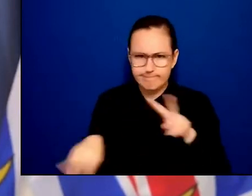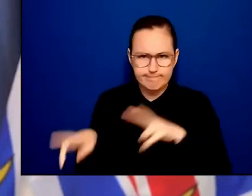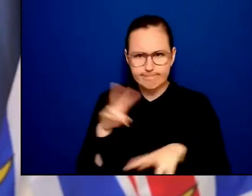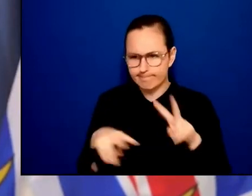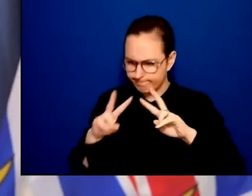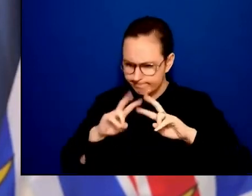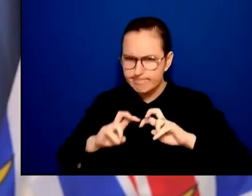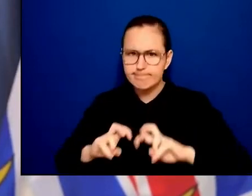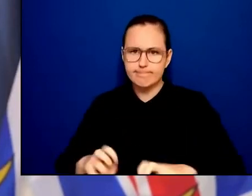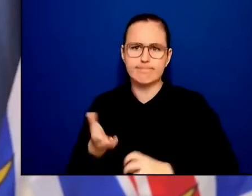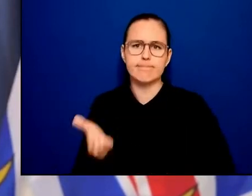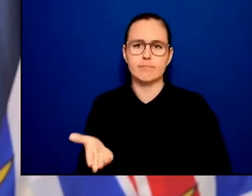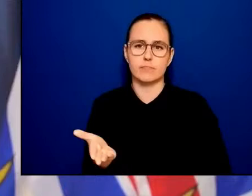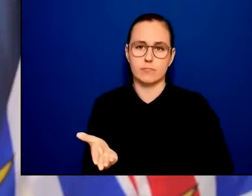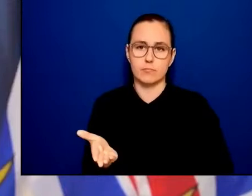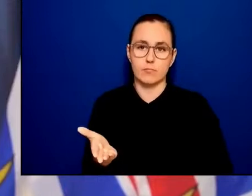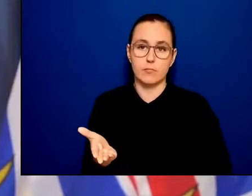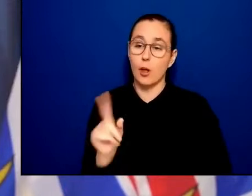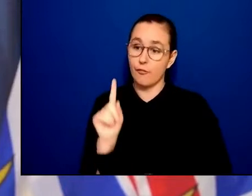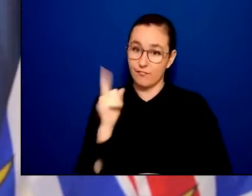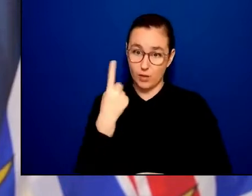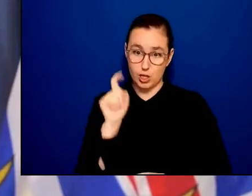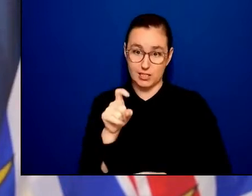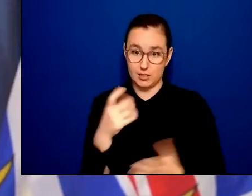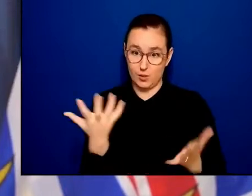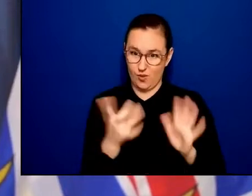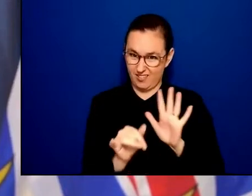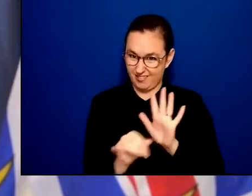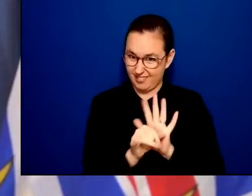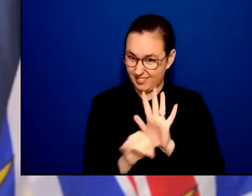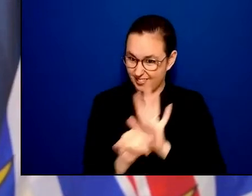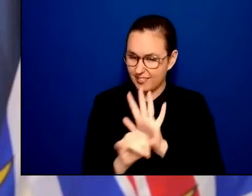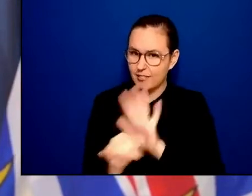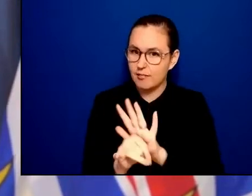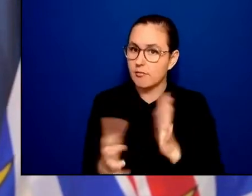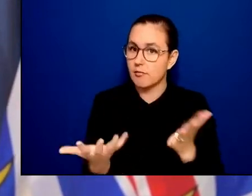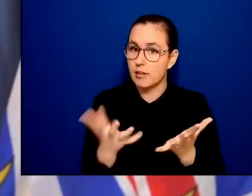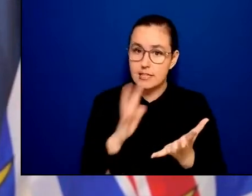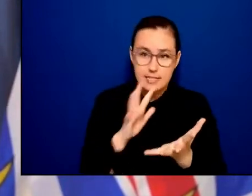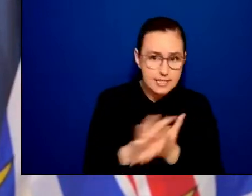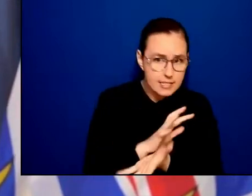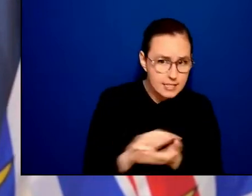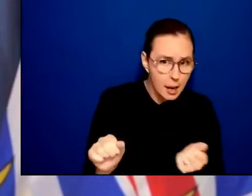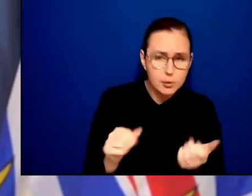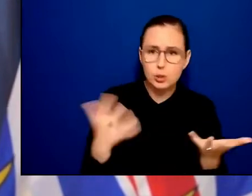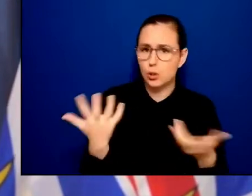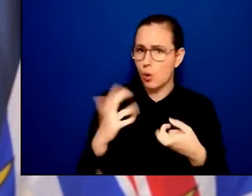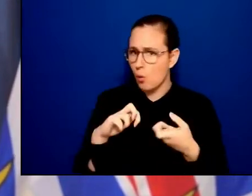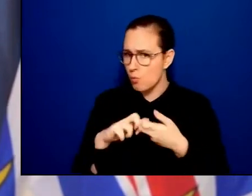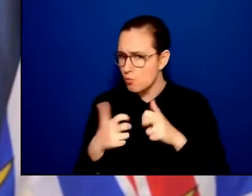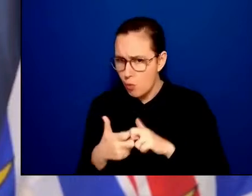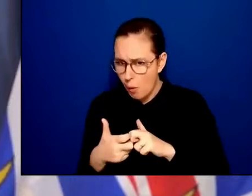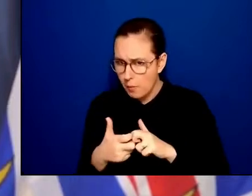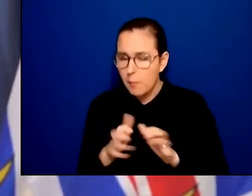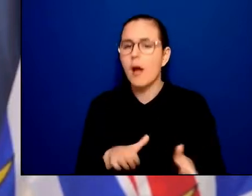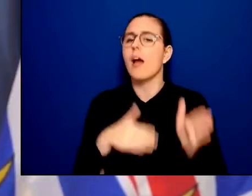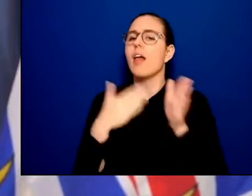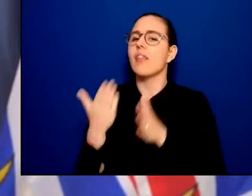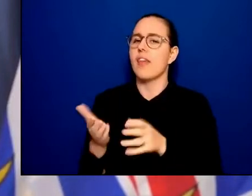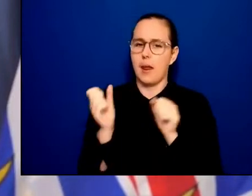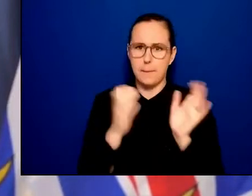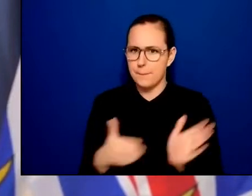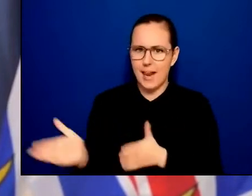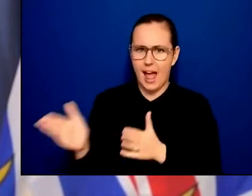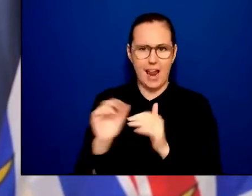putting together more specific repair plans for those sites that have encountered significant damage. And that is our number one priority, is getting